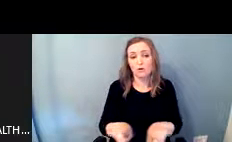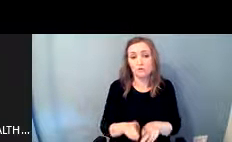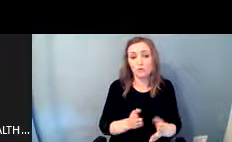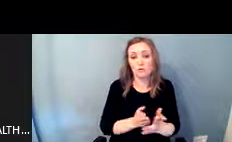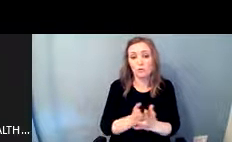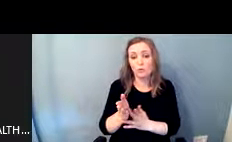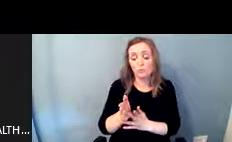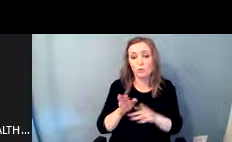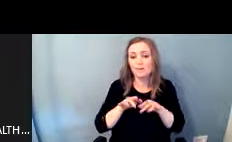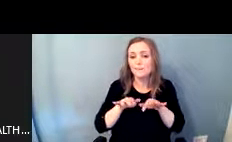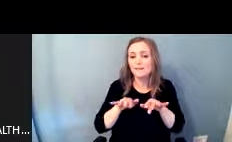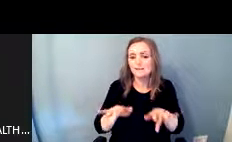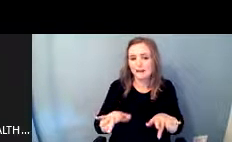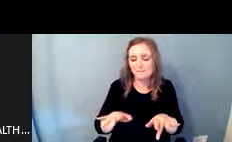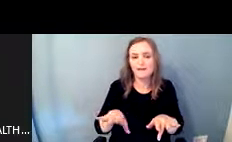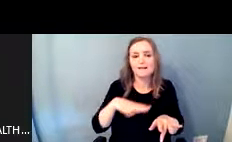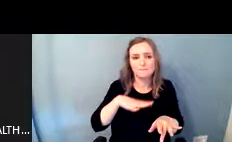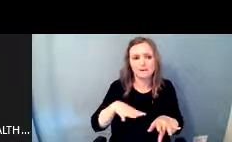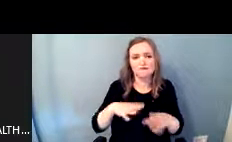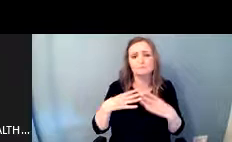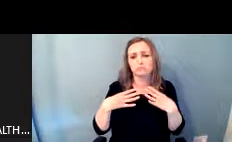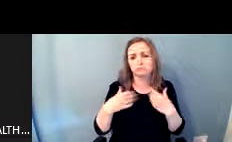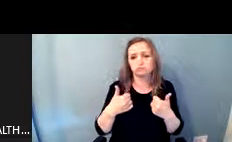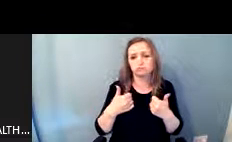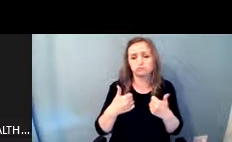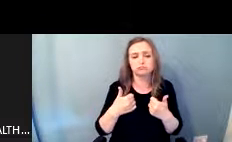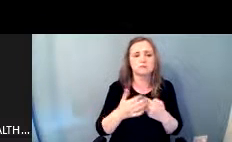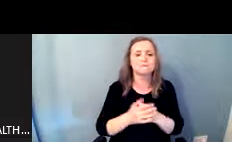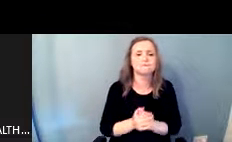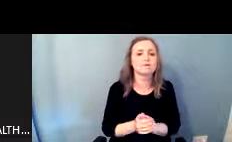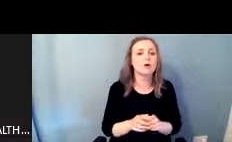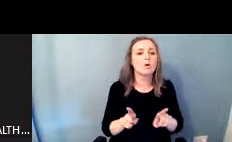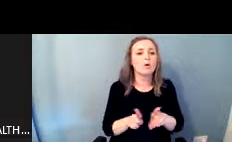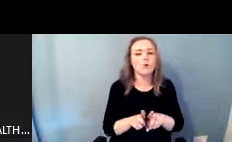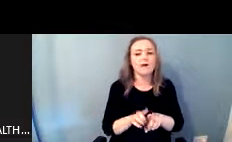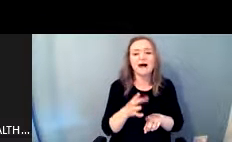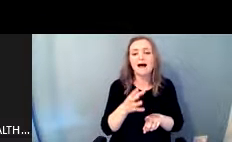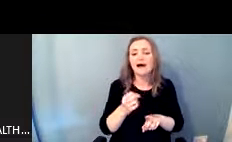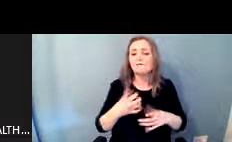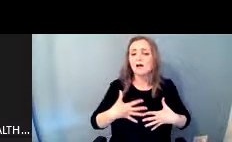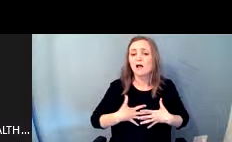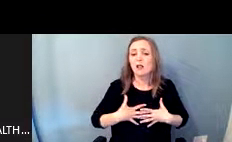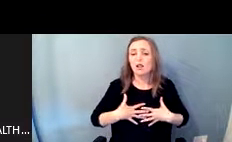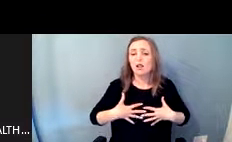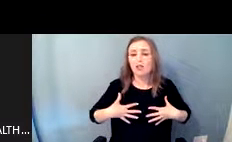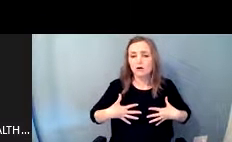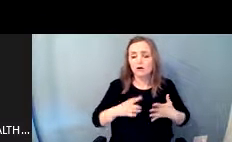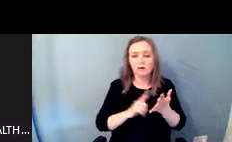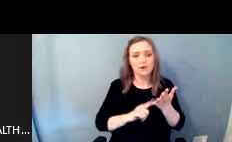well. And then the lung pathway, we used to traditionally send people for a chest X-ray,